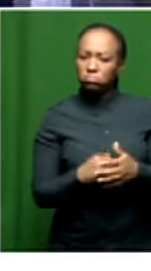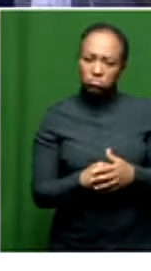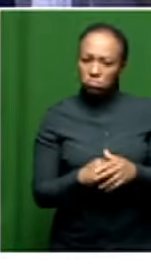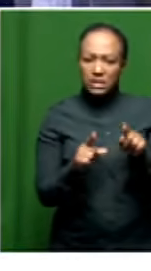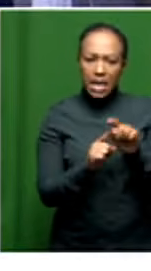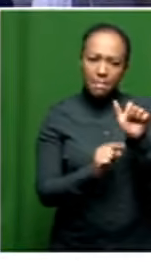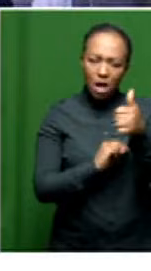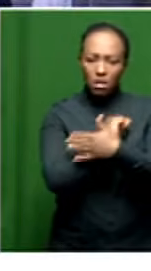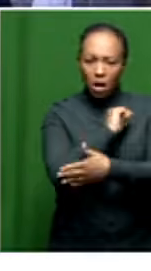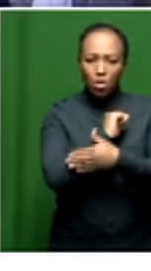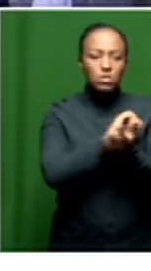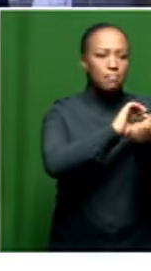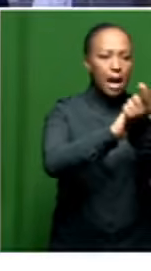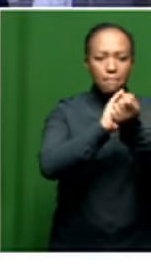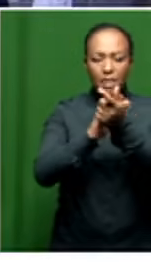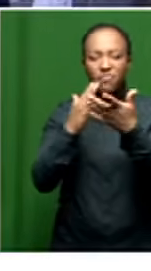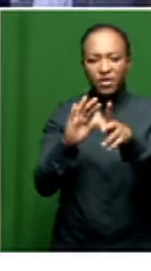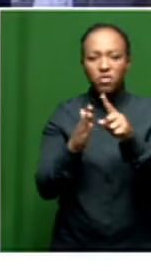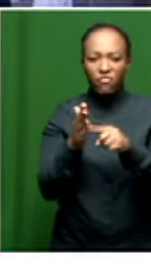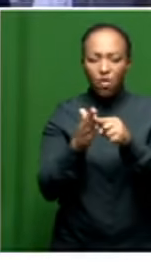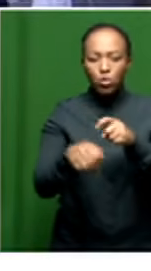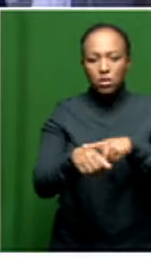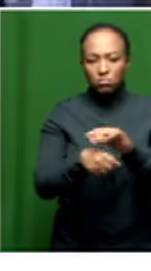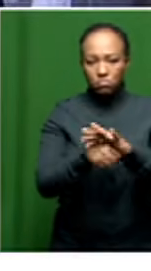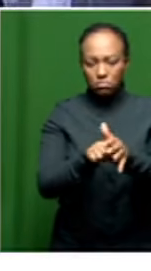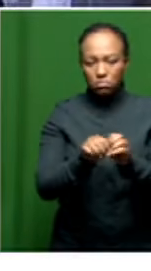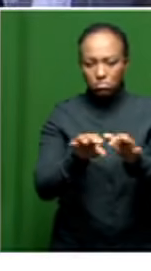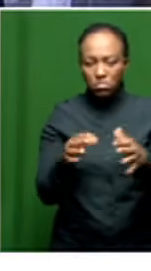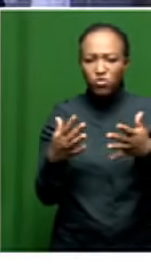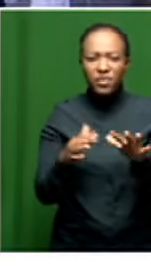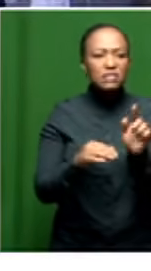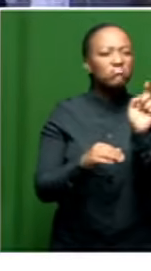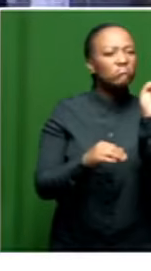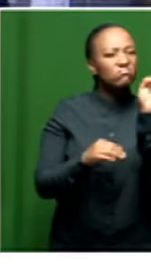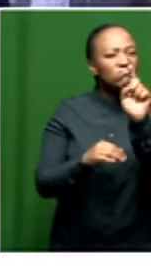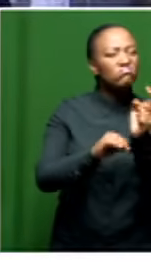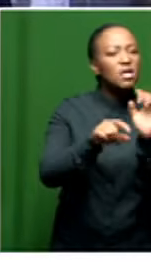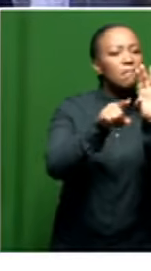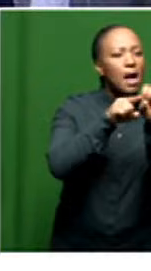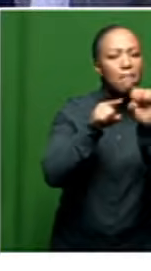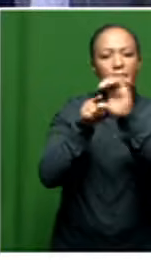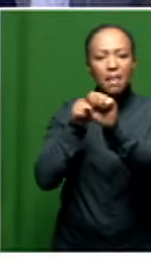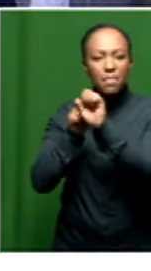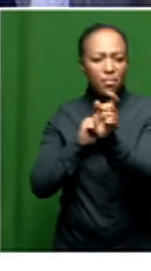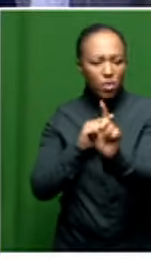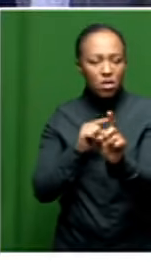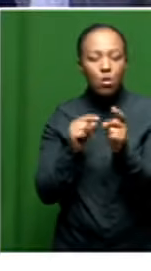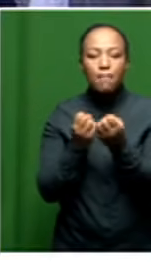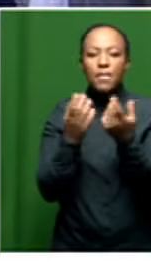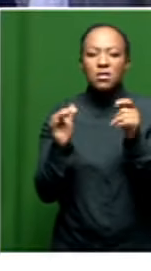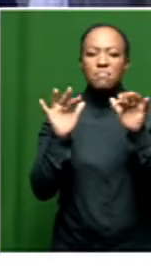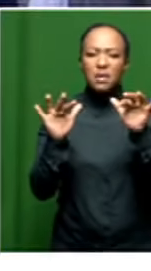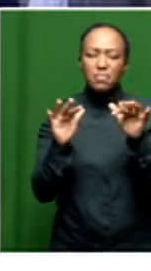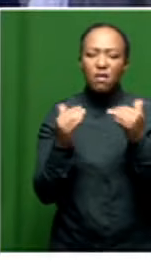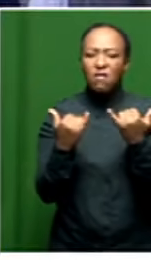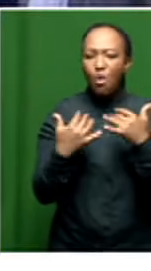other countries have done this. What have you noticed the trends in these countries? I mean, a lot of people are worried about, obviously,